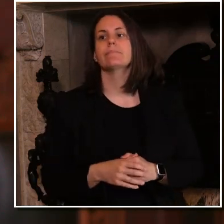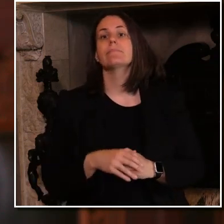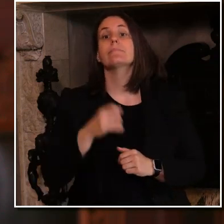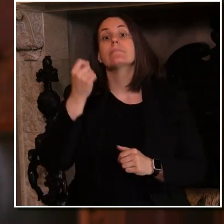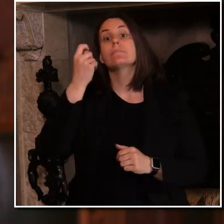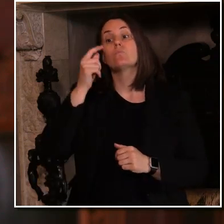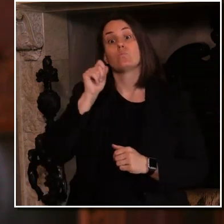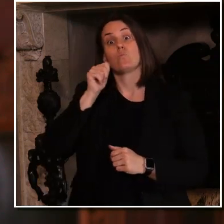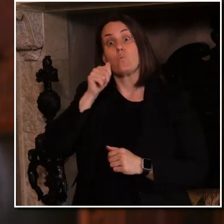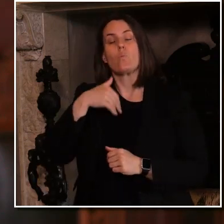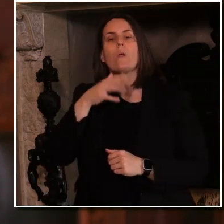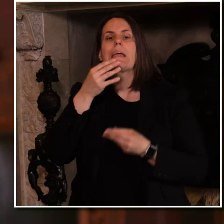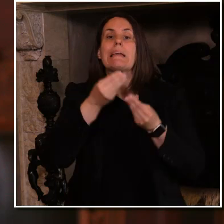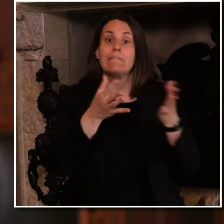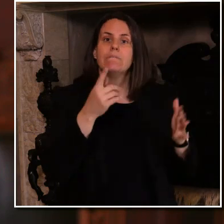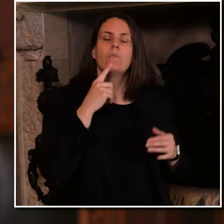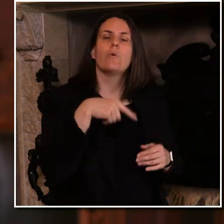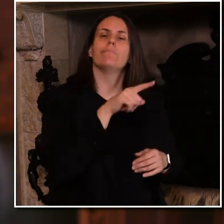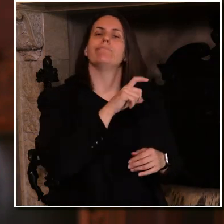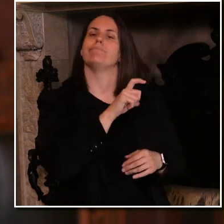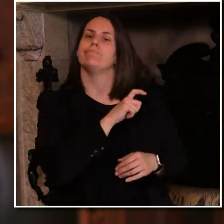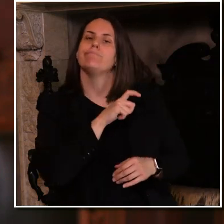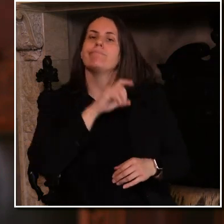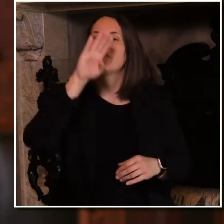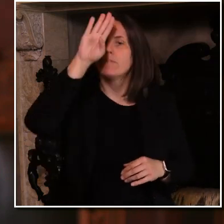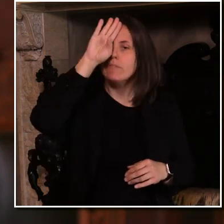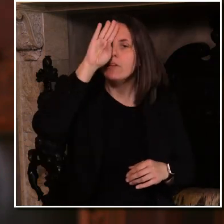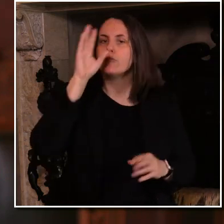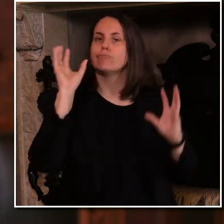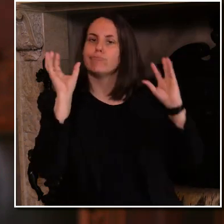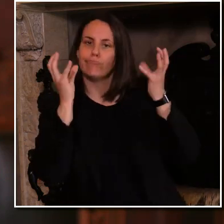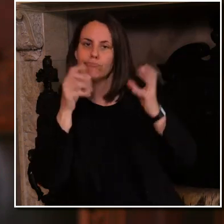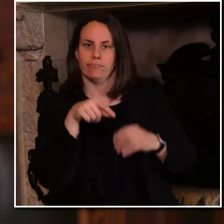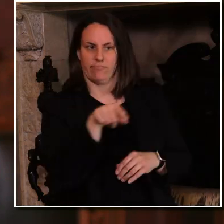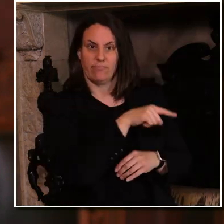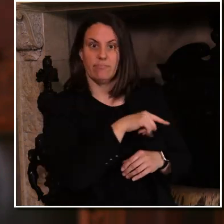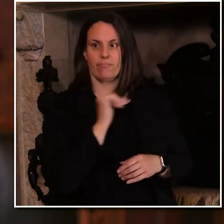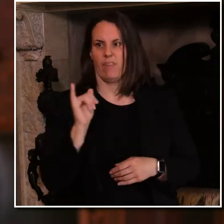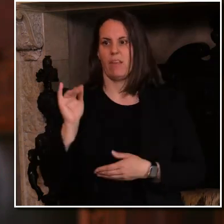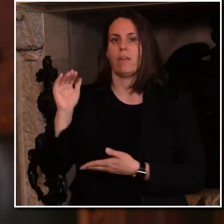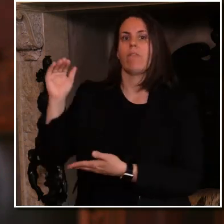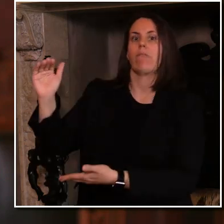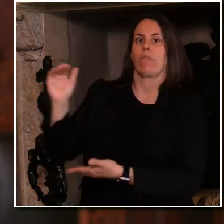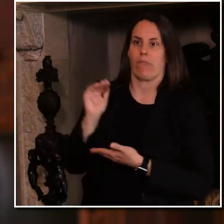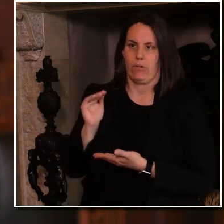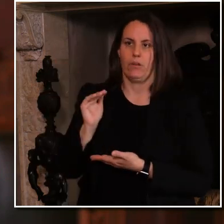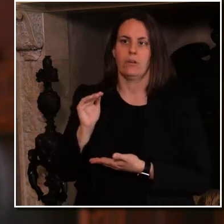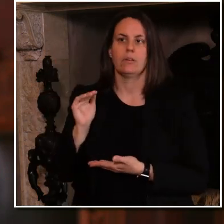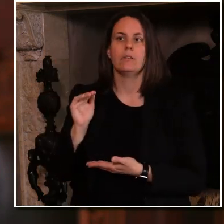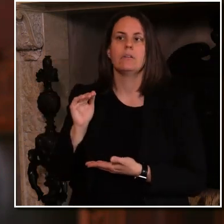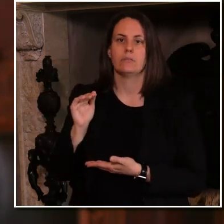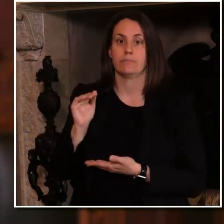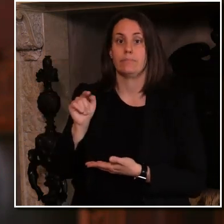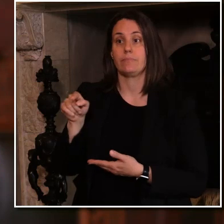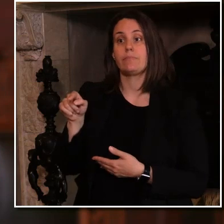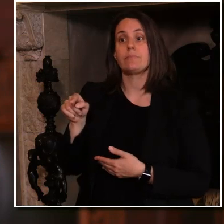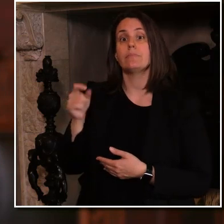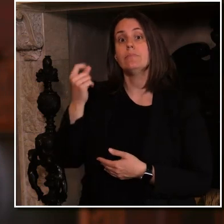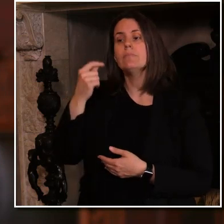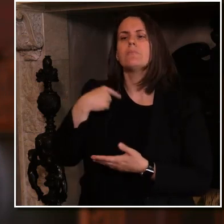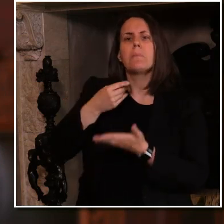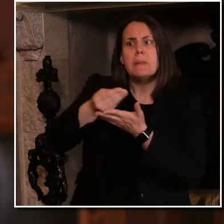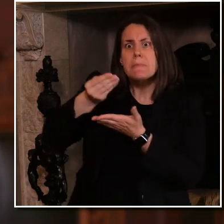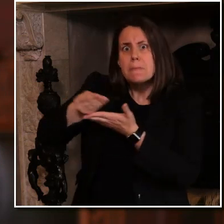those supplies were came in through procurement and buyback, and so we are anxious to get